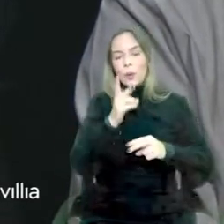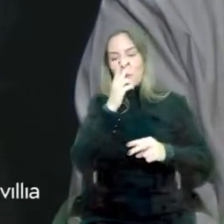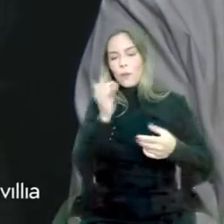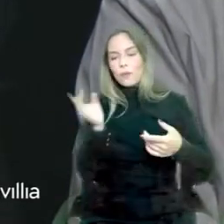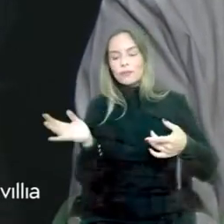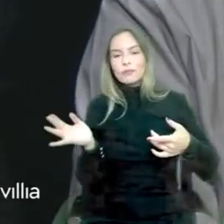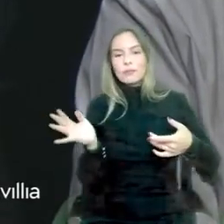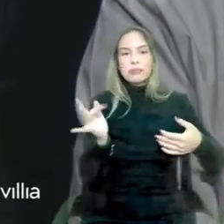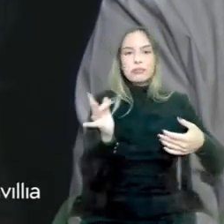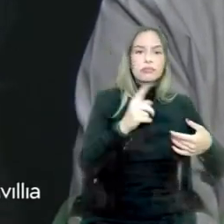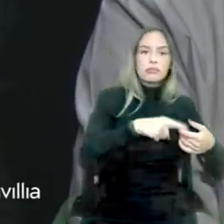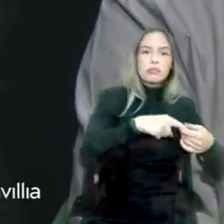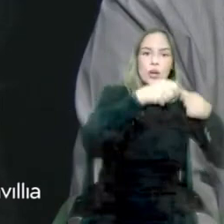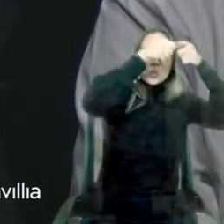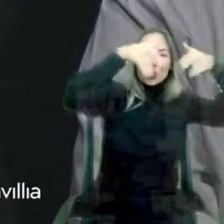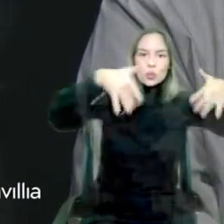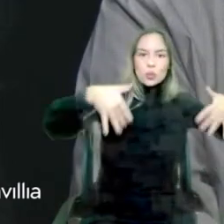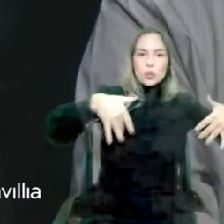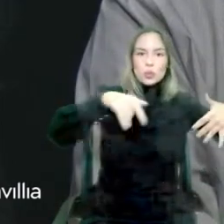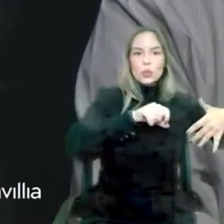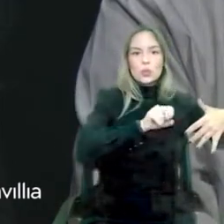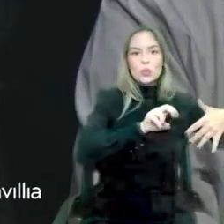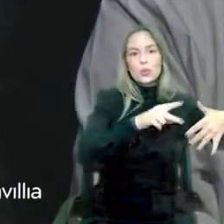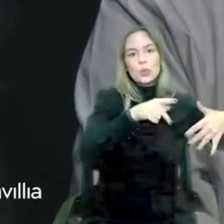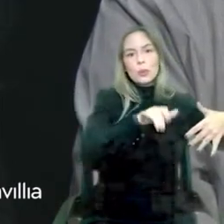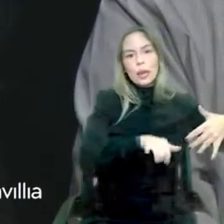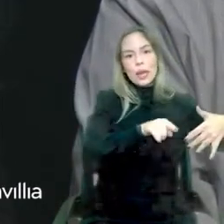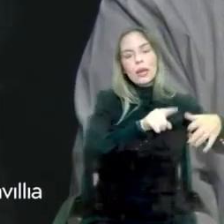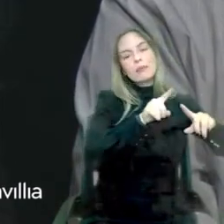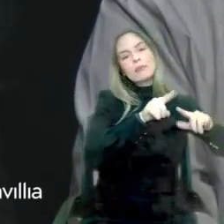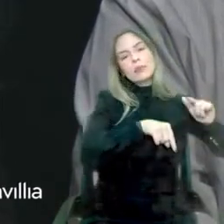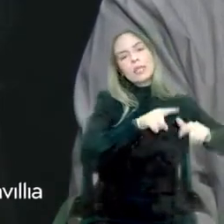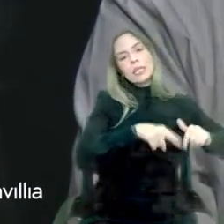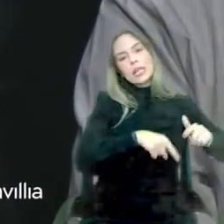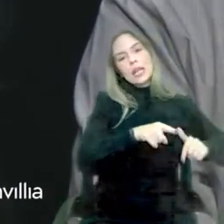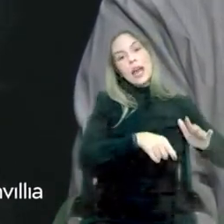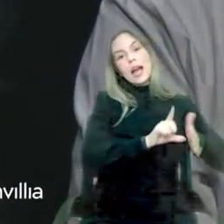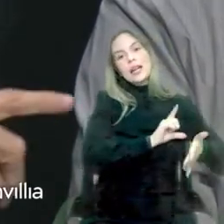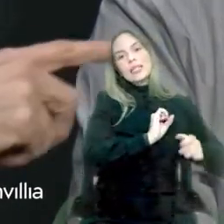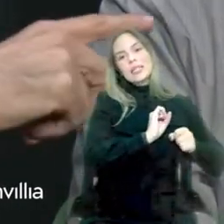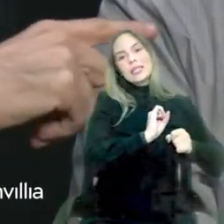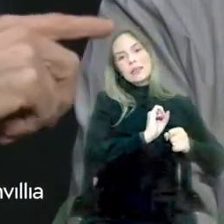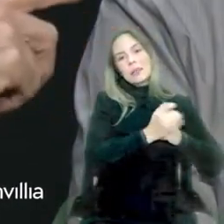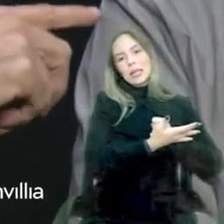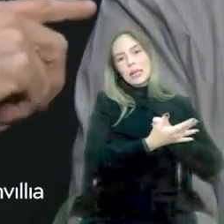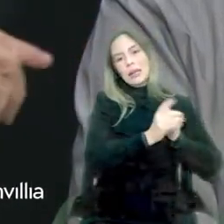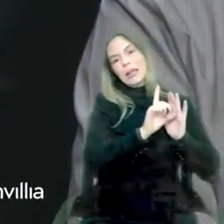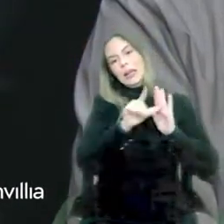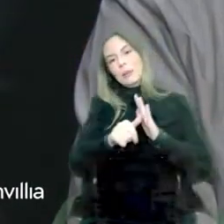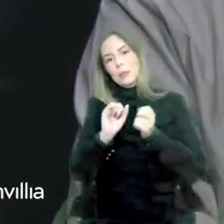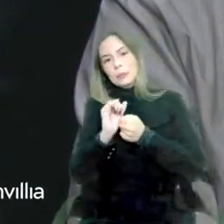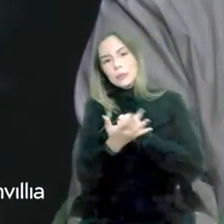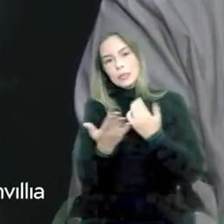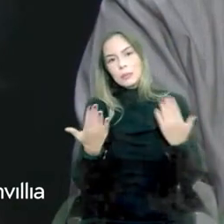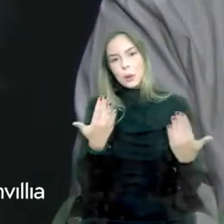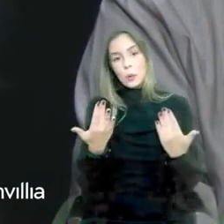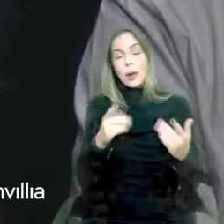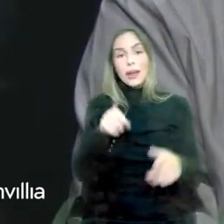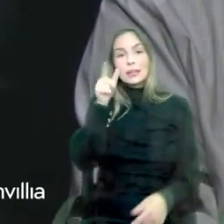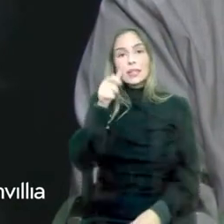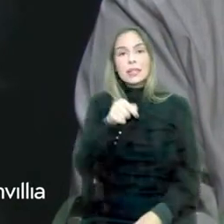window supply has been challenged after the pandemic, right? And the second example is very cool, it's very interesting because it relates to everything that you just